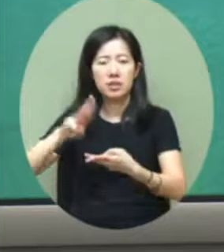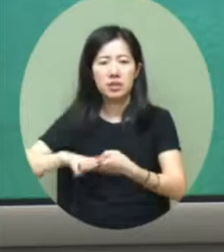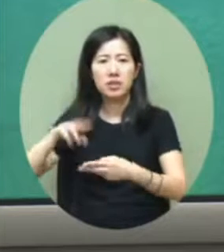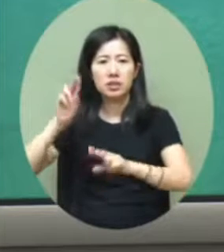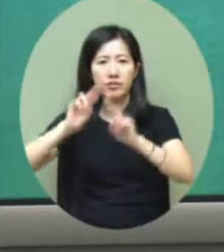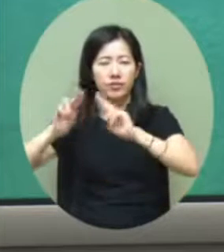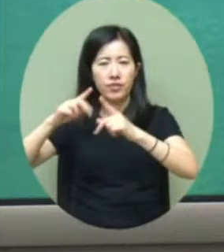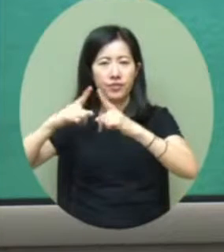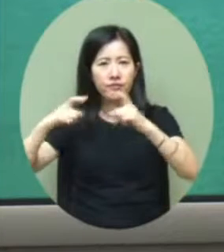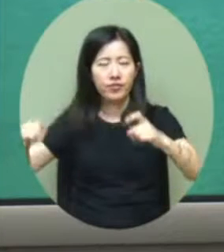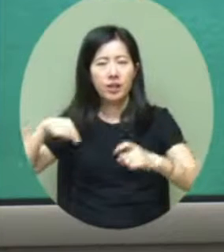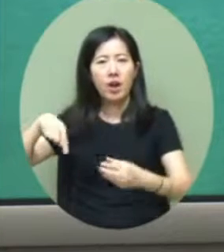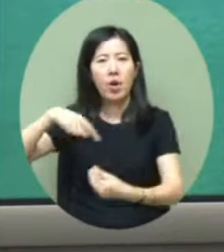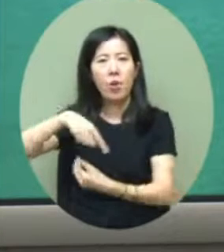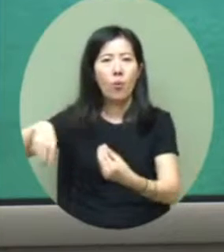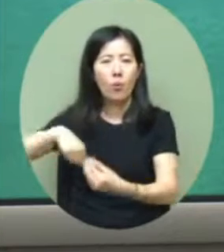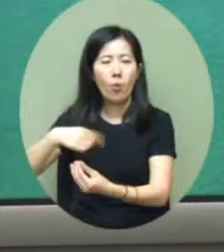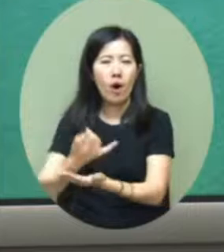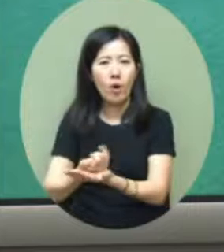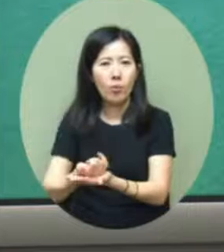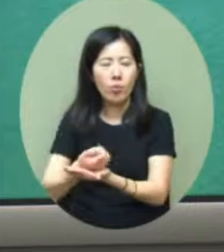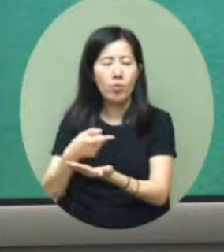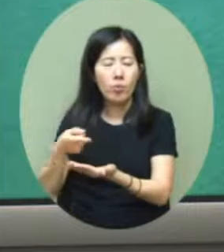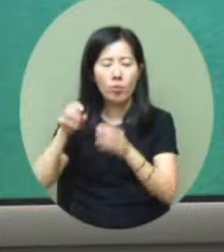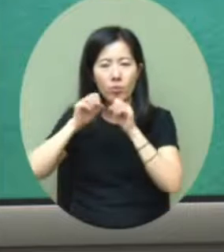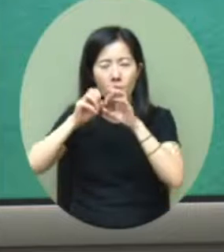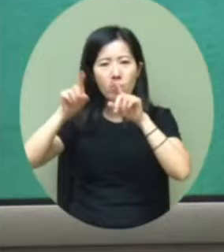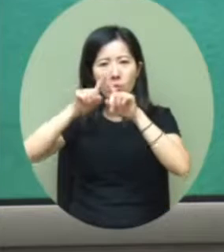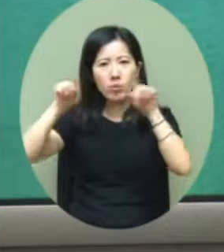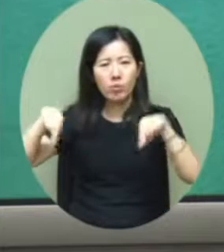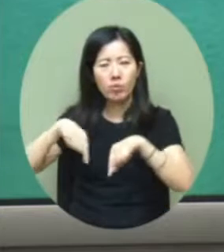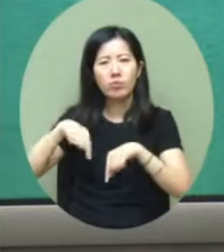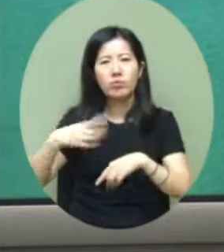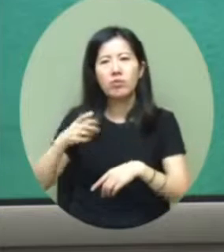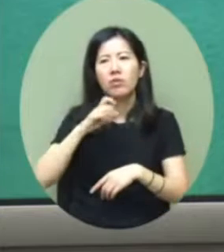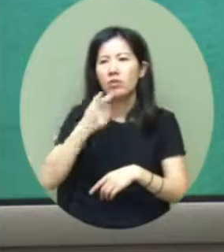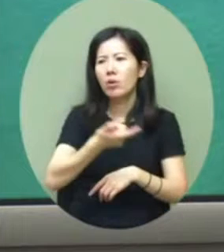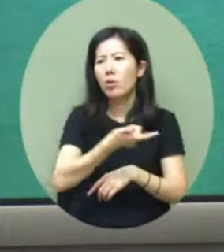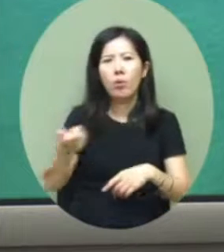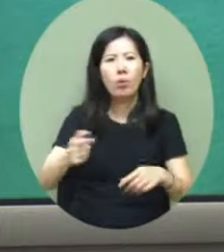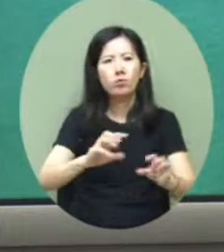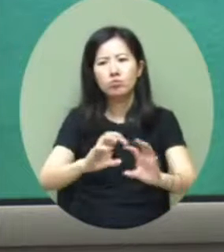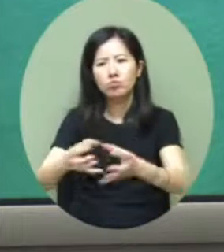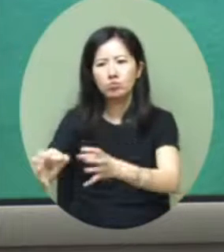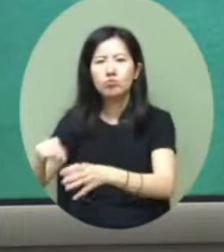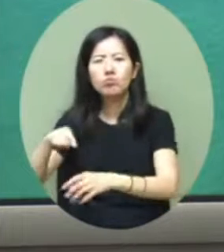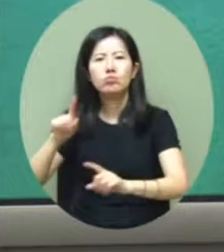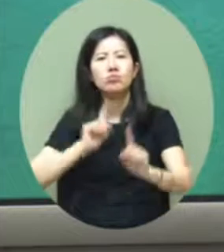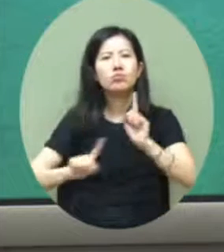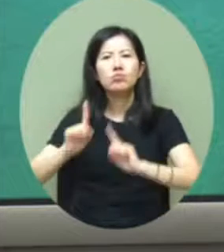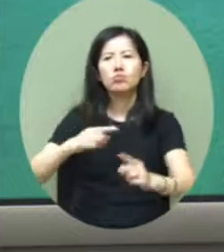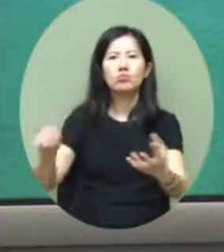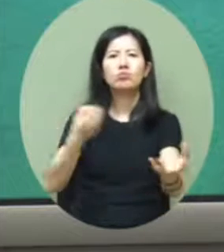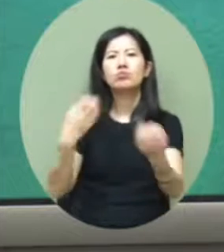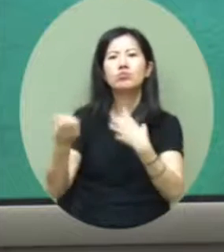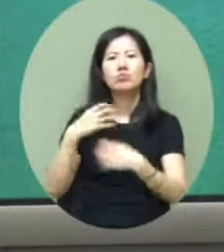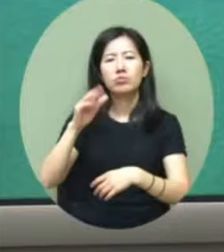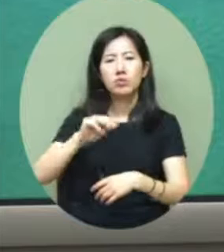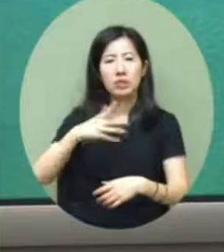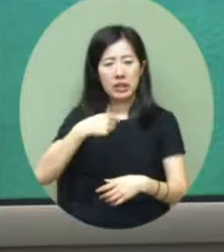professionalism. Regarding the environmental impact assessment report of Sentin Technopole, everyone